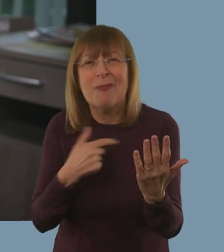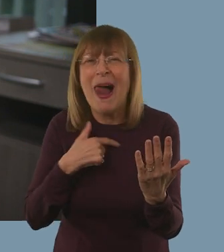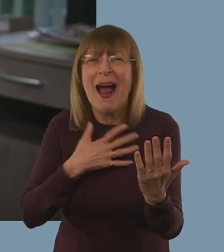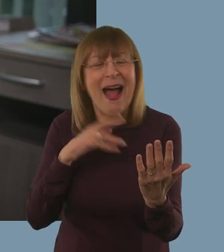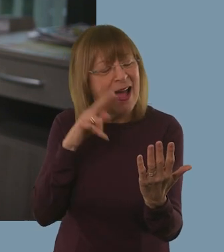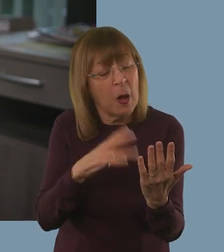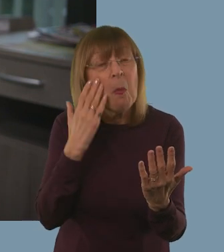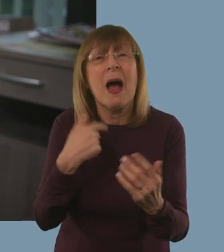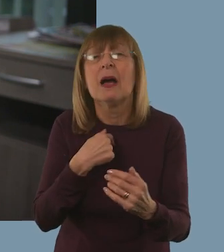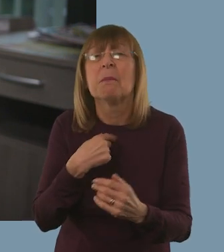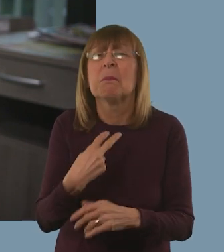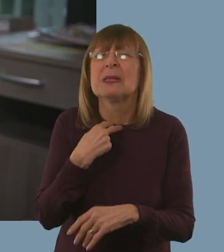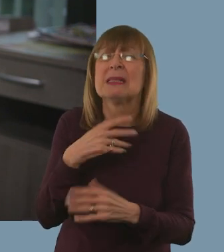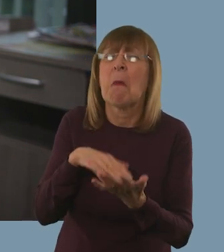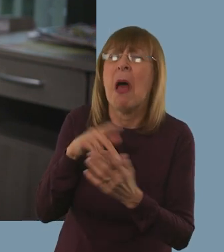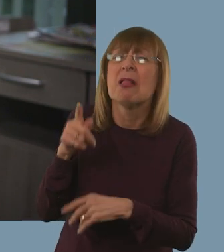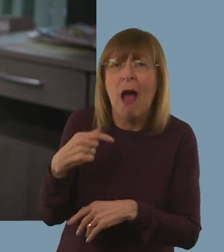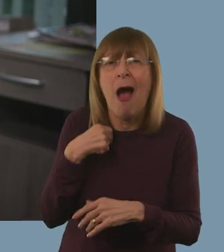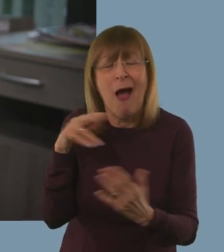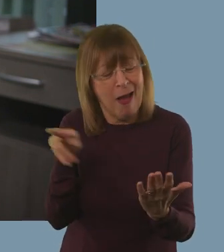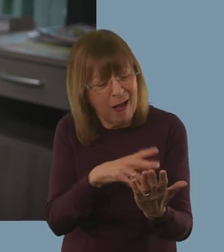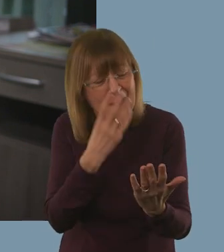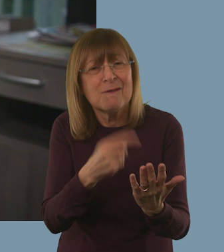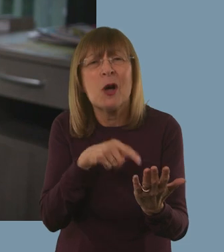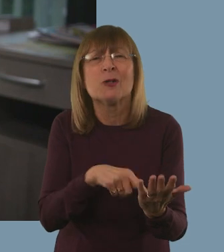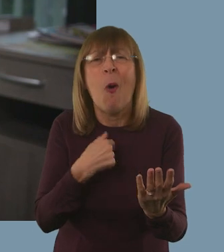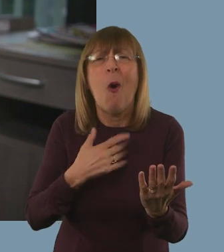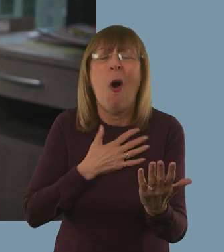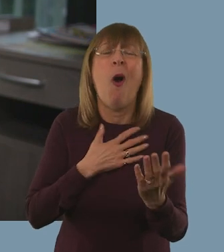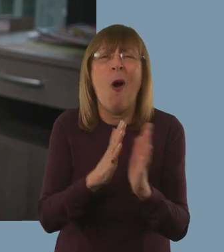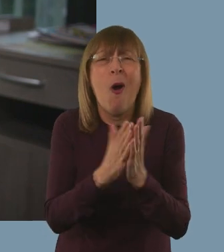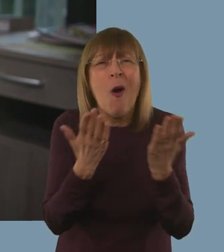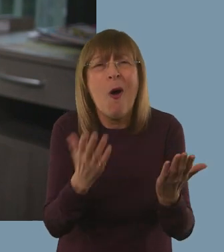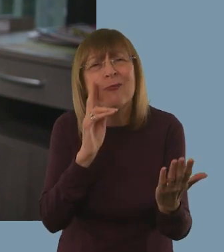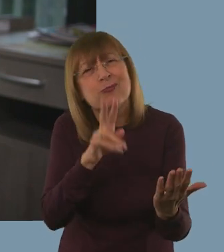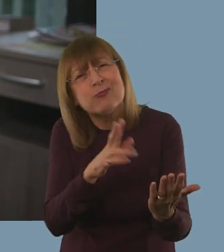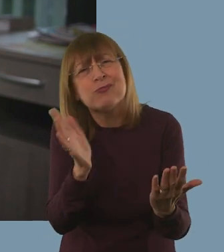special album, so when I missed her I could go look at all the photos in the book.